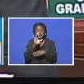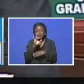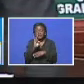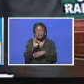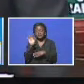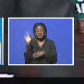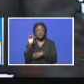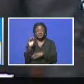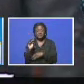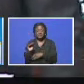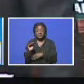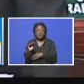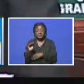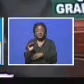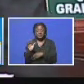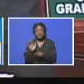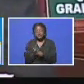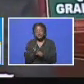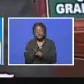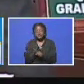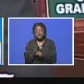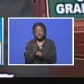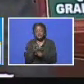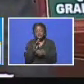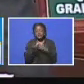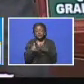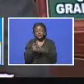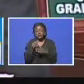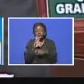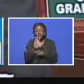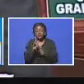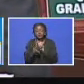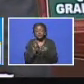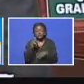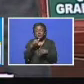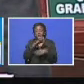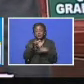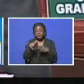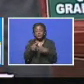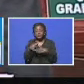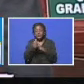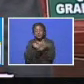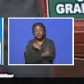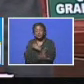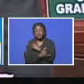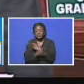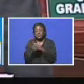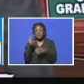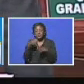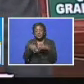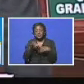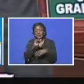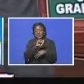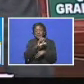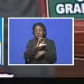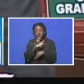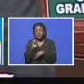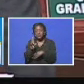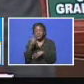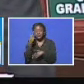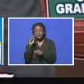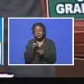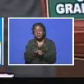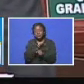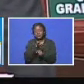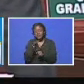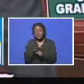There are a total of four persons in the entire country receiving ICU level care for their COVID-19